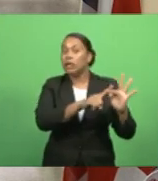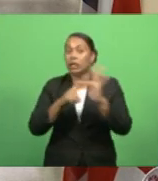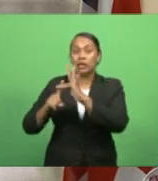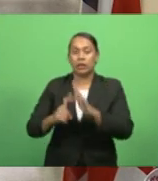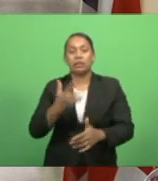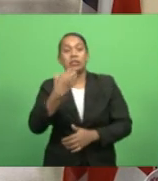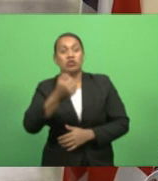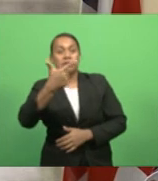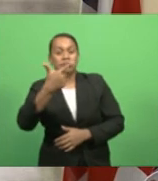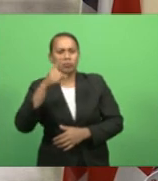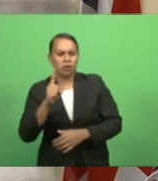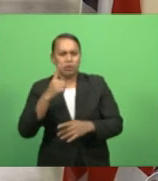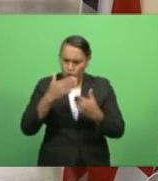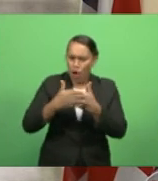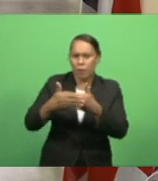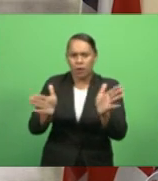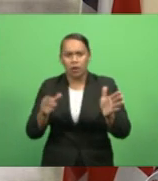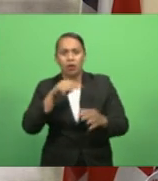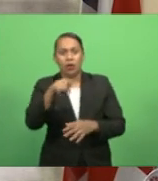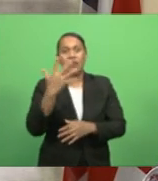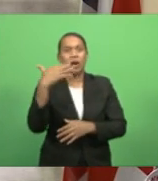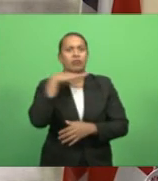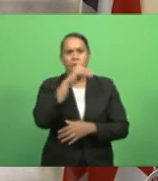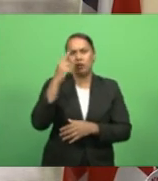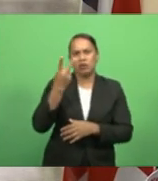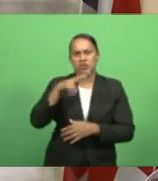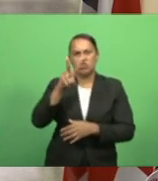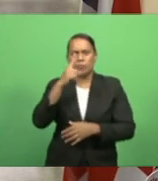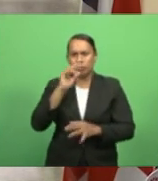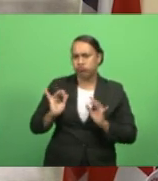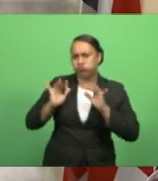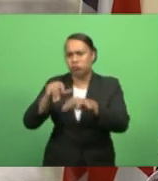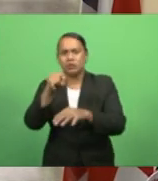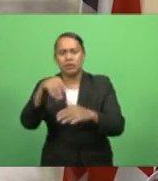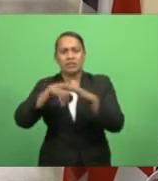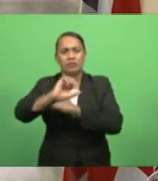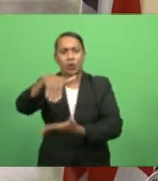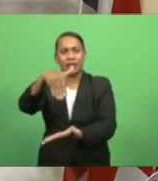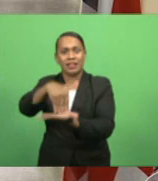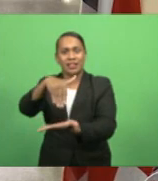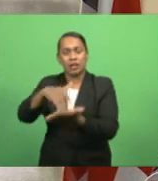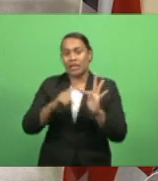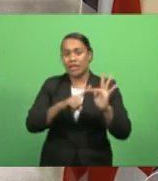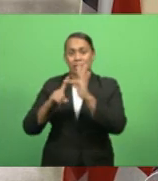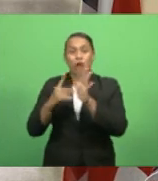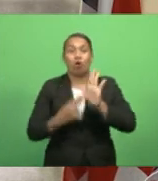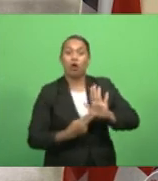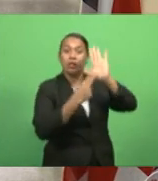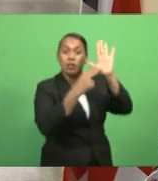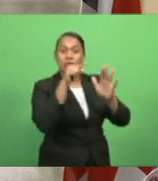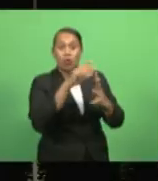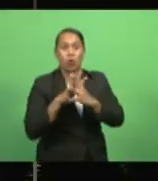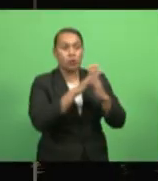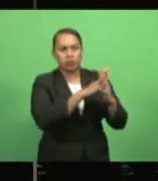open, with 522 evacuees. All evacuation centers in the Northern Division and the Western Division are now